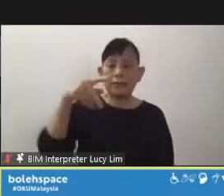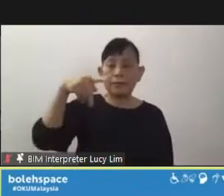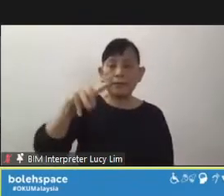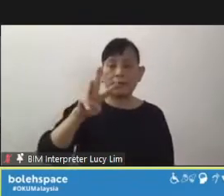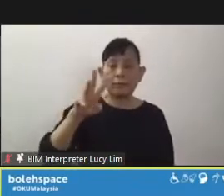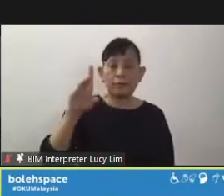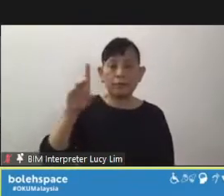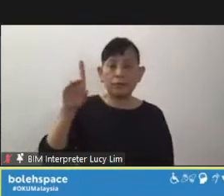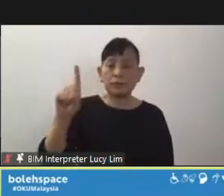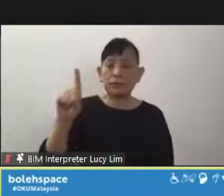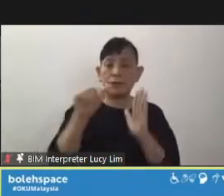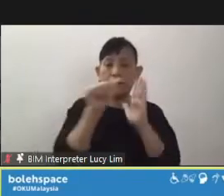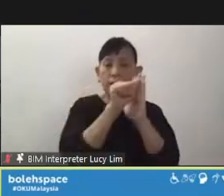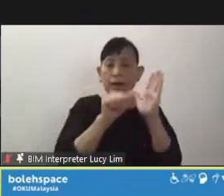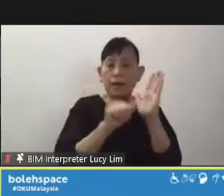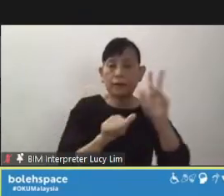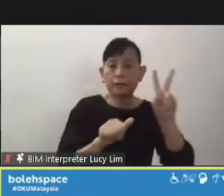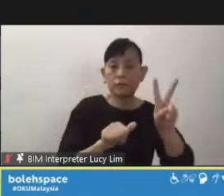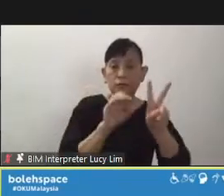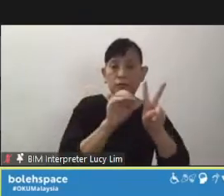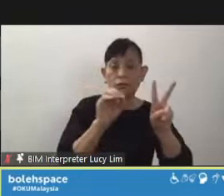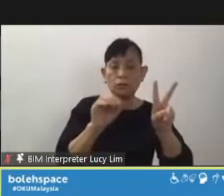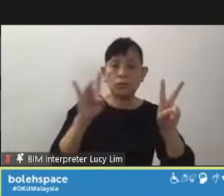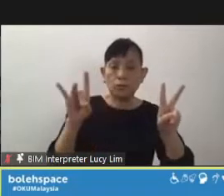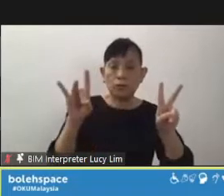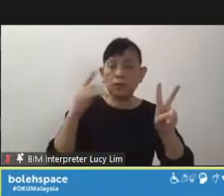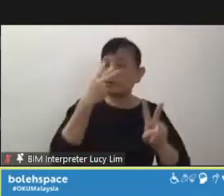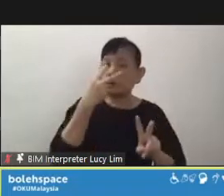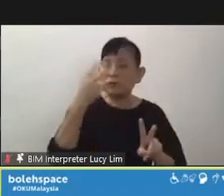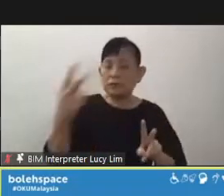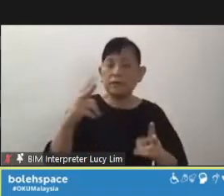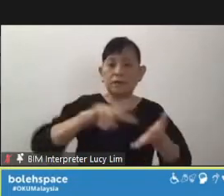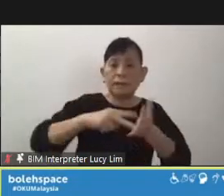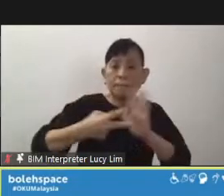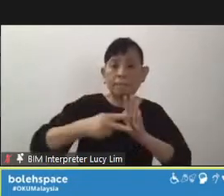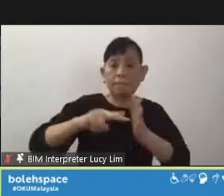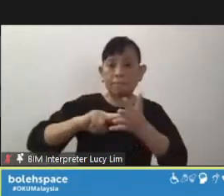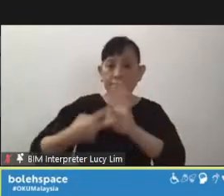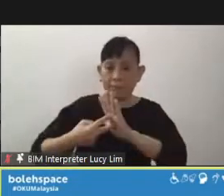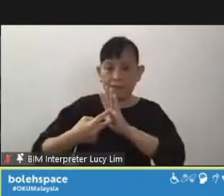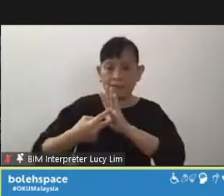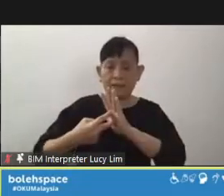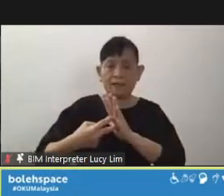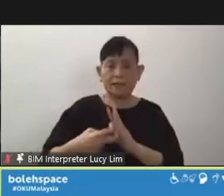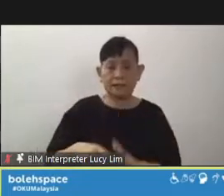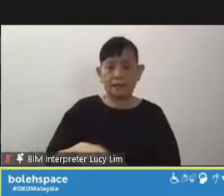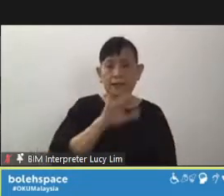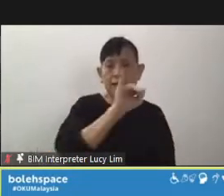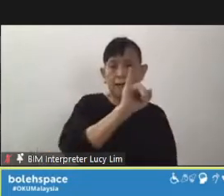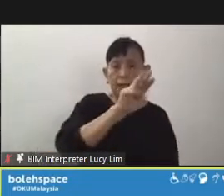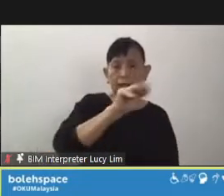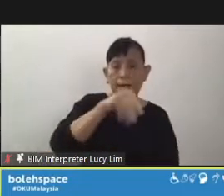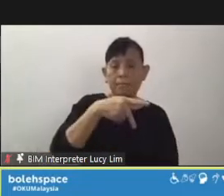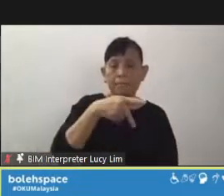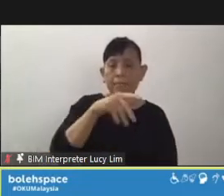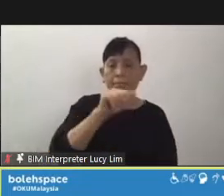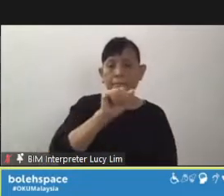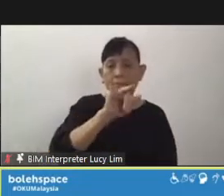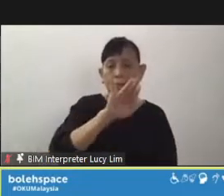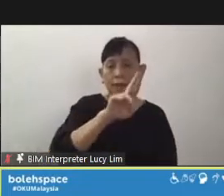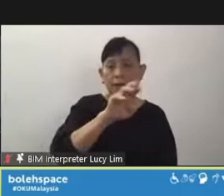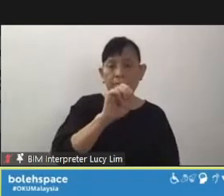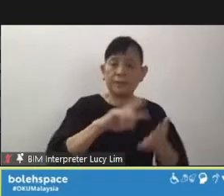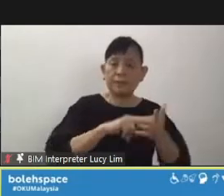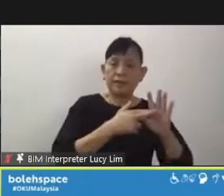2008 to look at the definitions. There are two terms, which is impairment and also disability.